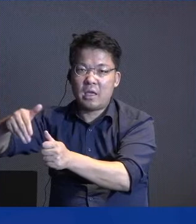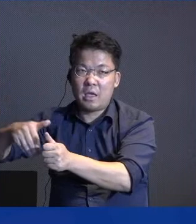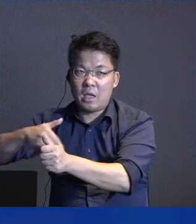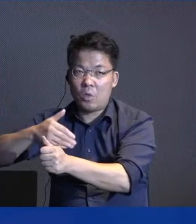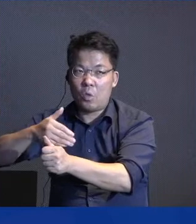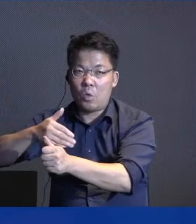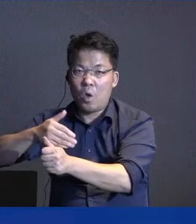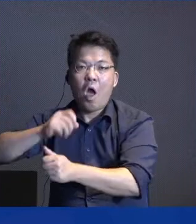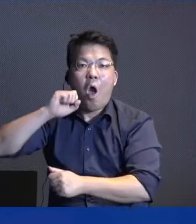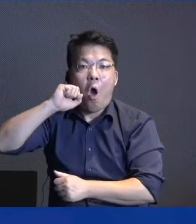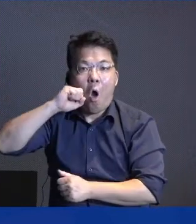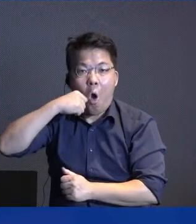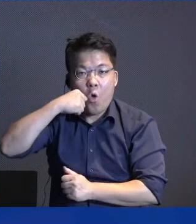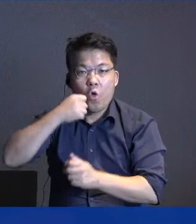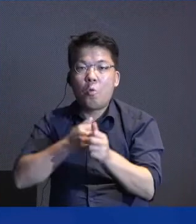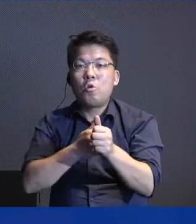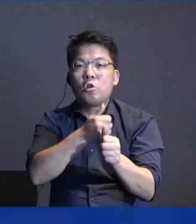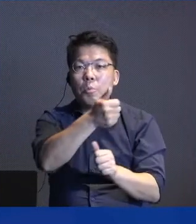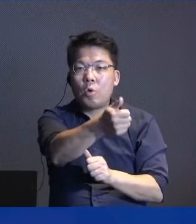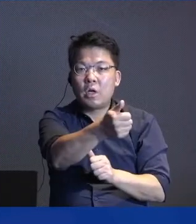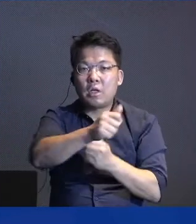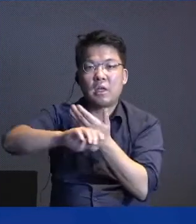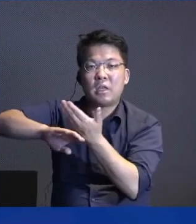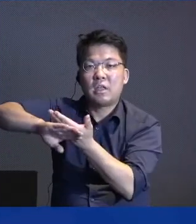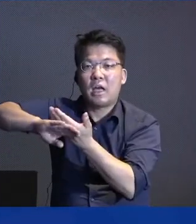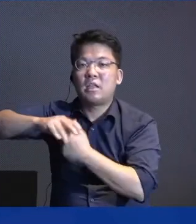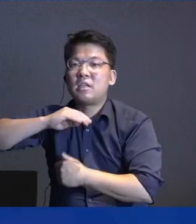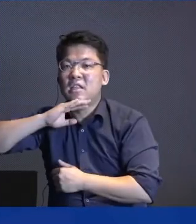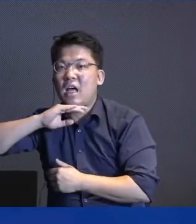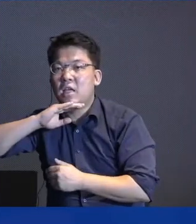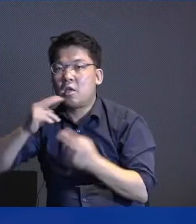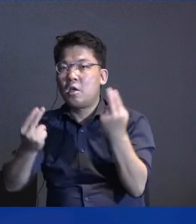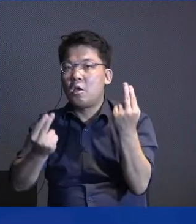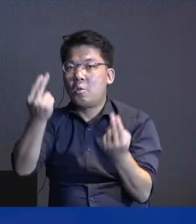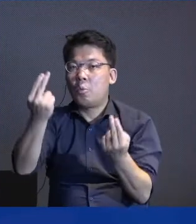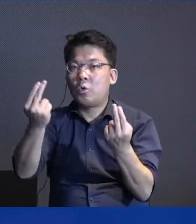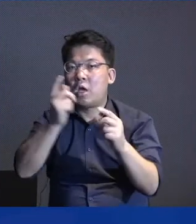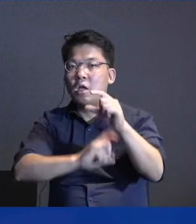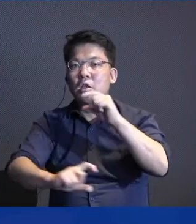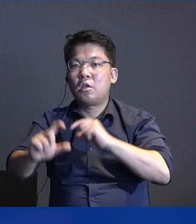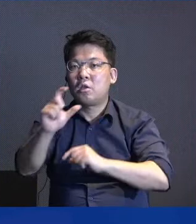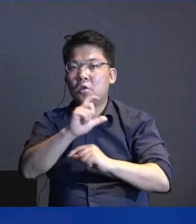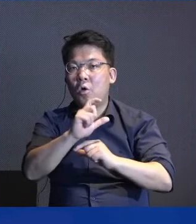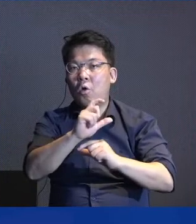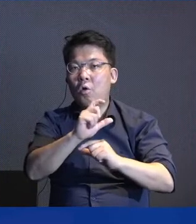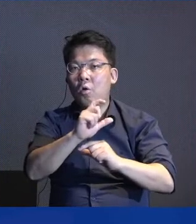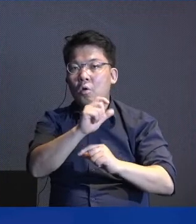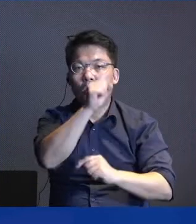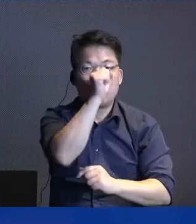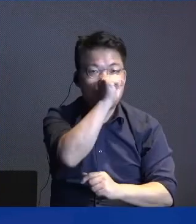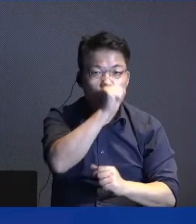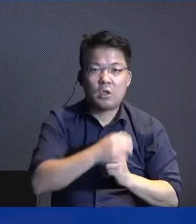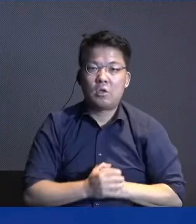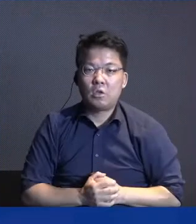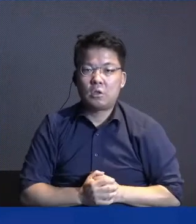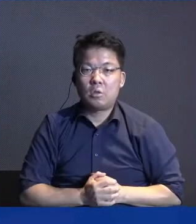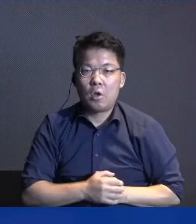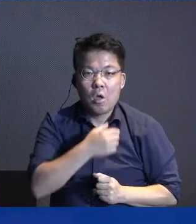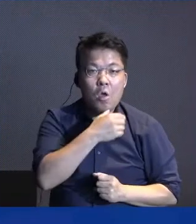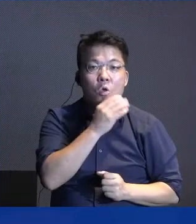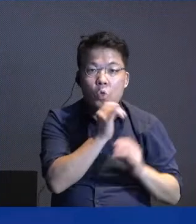related stressor between older and younger adults, and that older adults even reported a higher